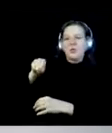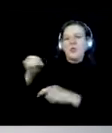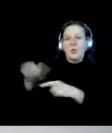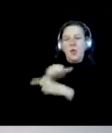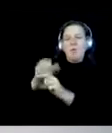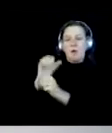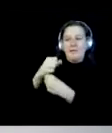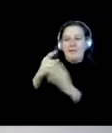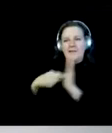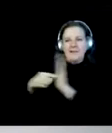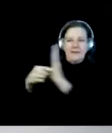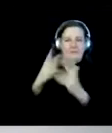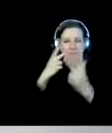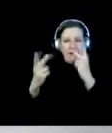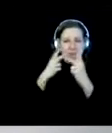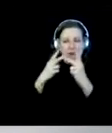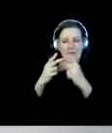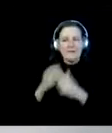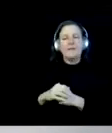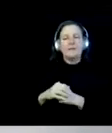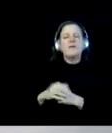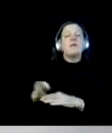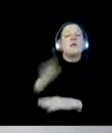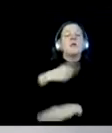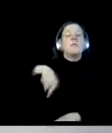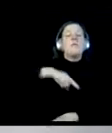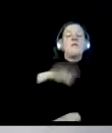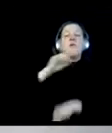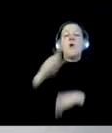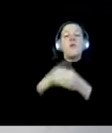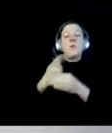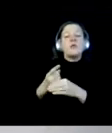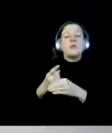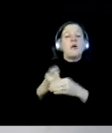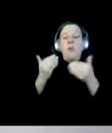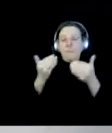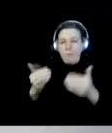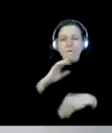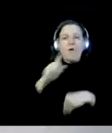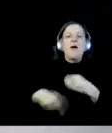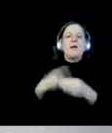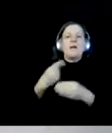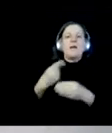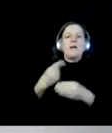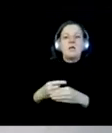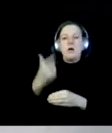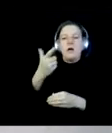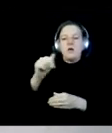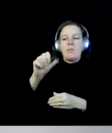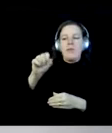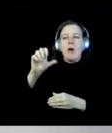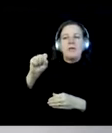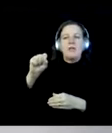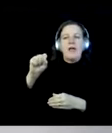work made more visible. Before we talk about, move on and talk about Glass Life, I wanted to ask about the production